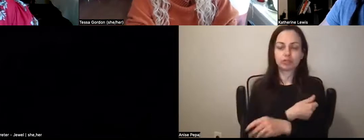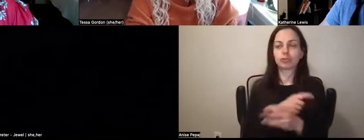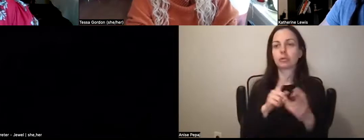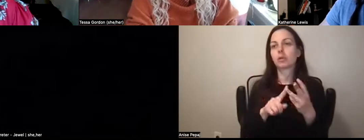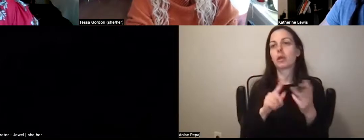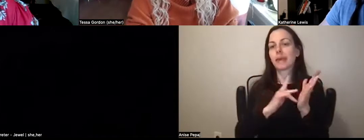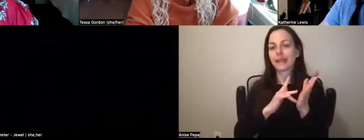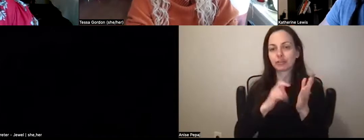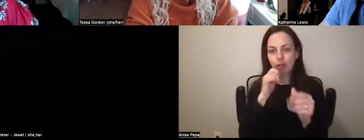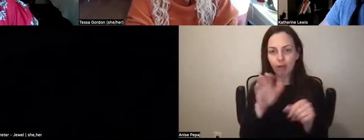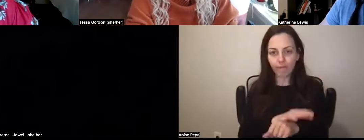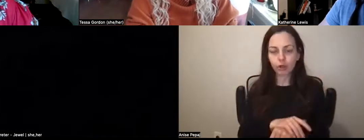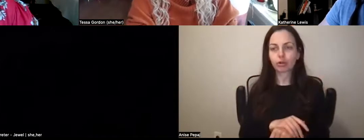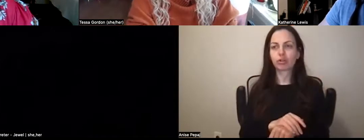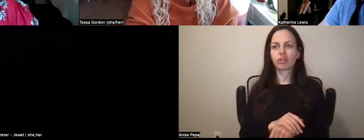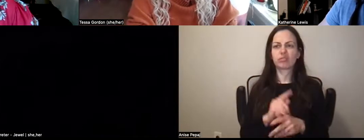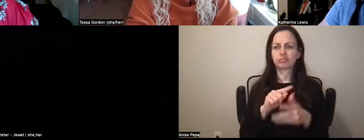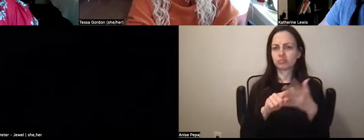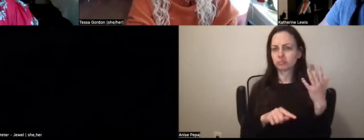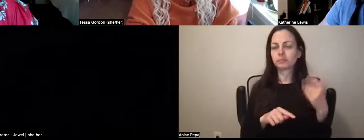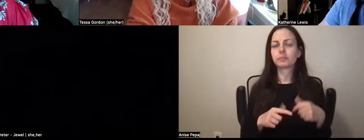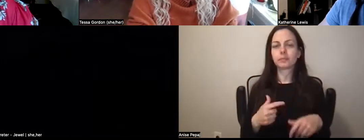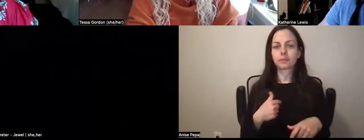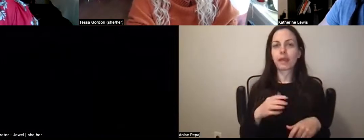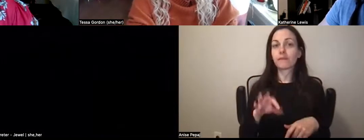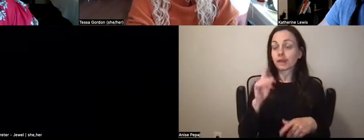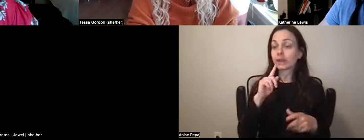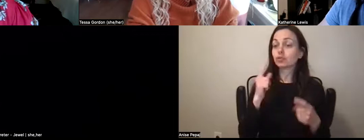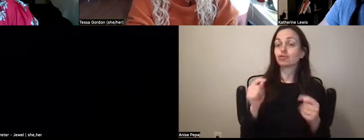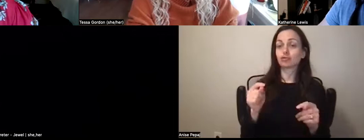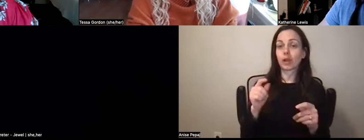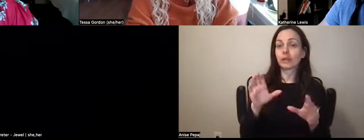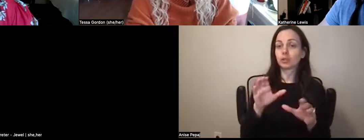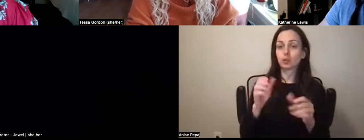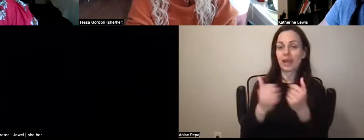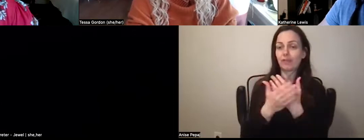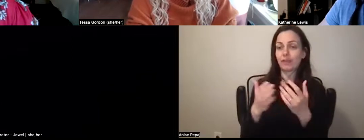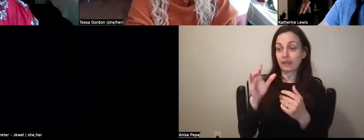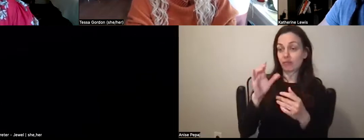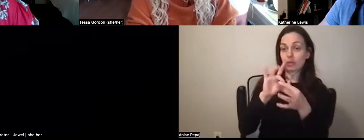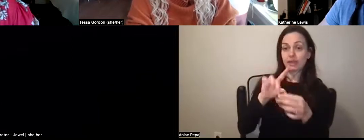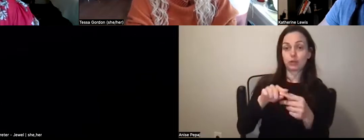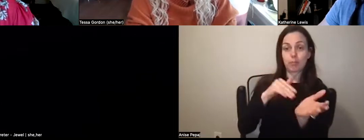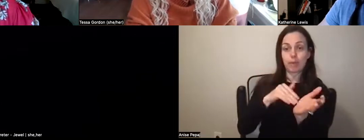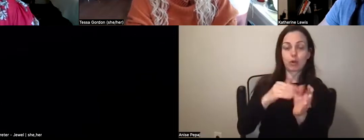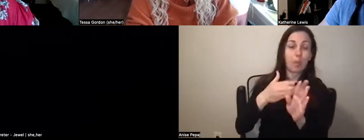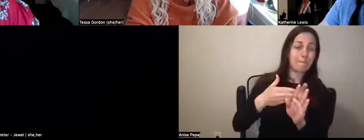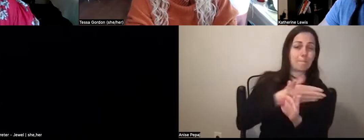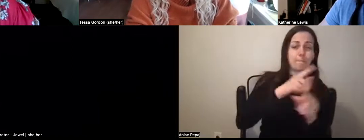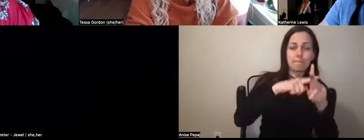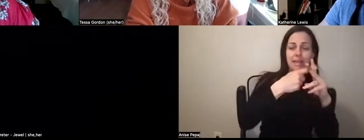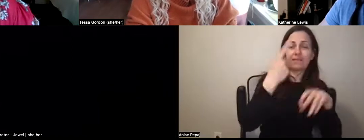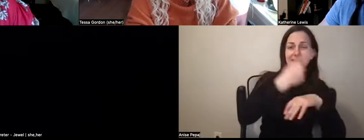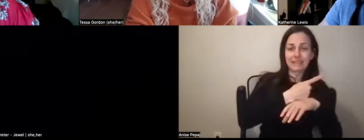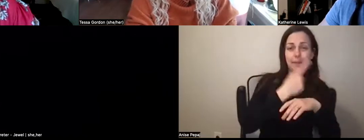aren't covered, that type of thing. And I find that I try to do those tasks in the beginning of the day. They tend to be very draining. And if I put them off to the end